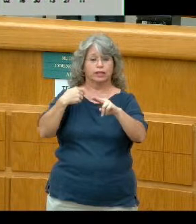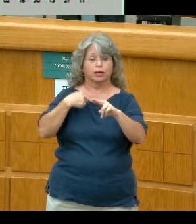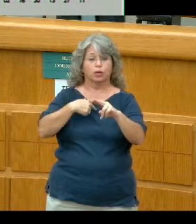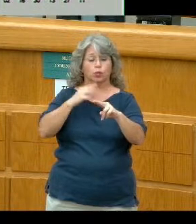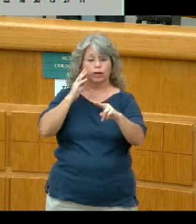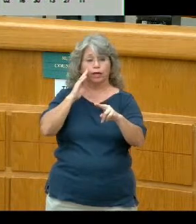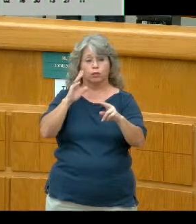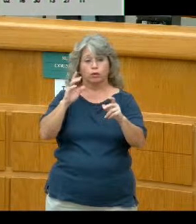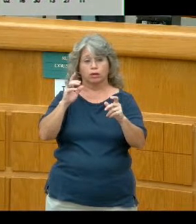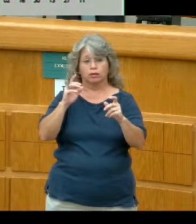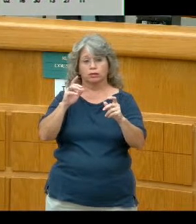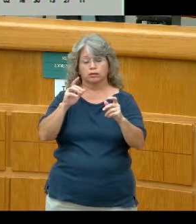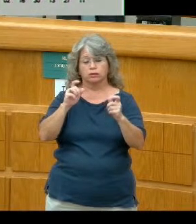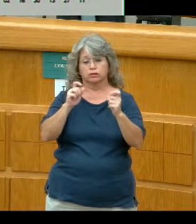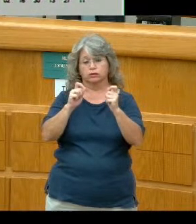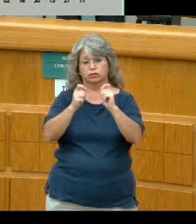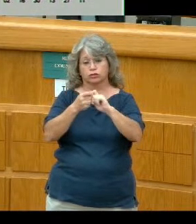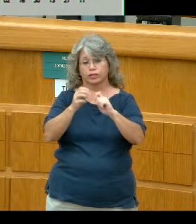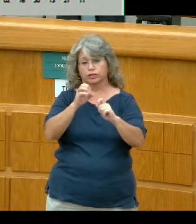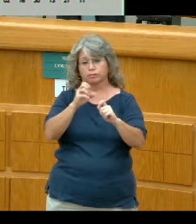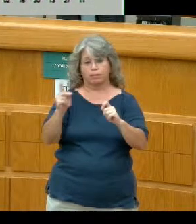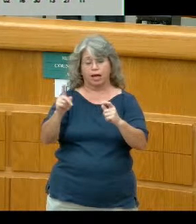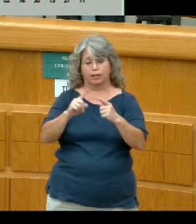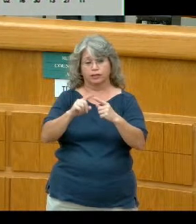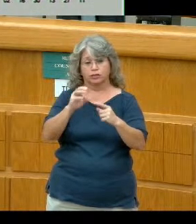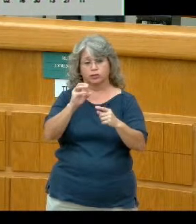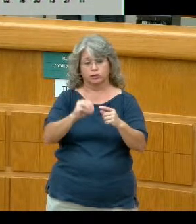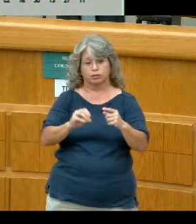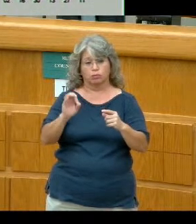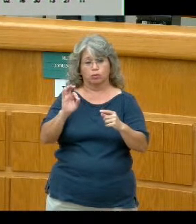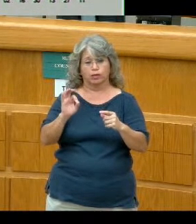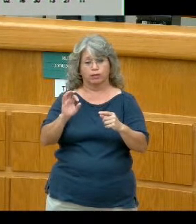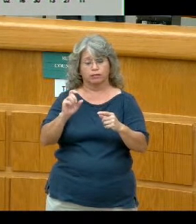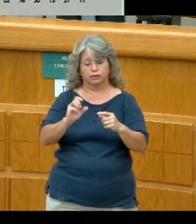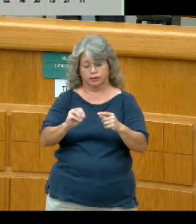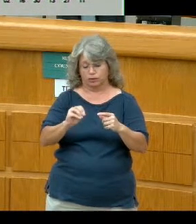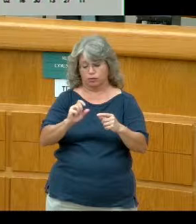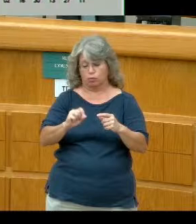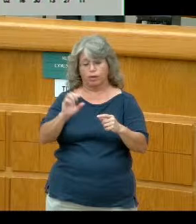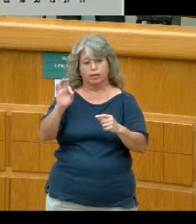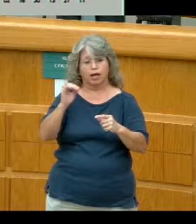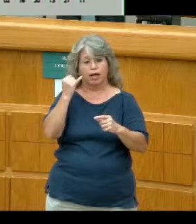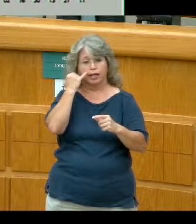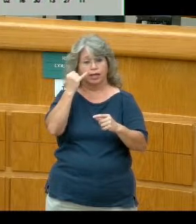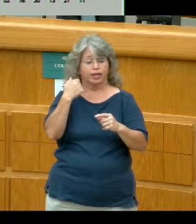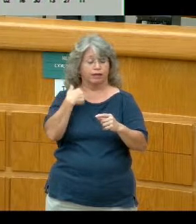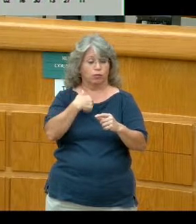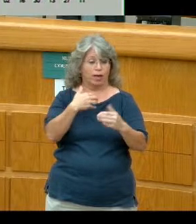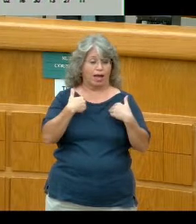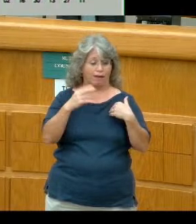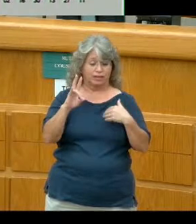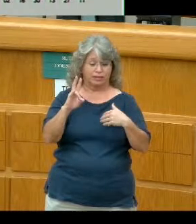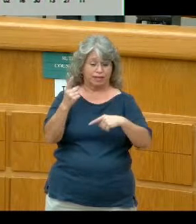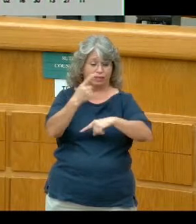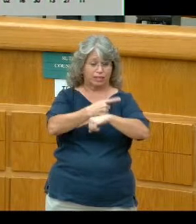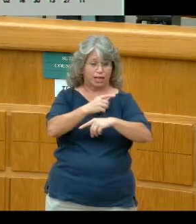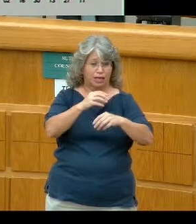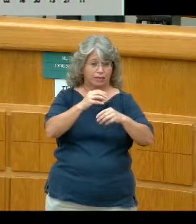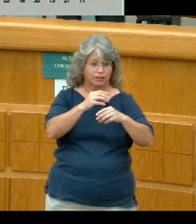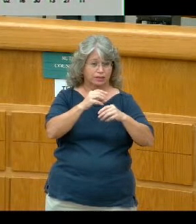the transmission rate. We'll turn it down to 0.9 immediately if we go above 15% hospitalizations for 7 days in a